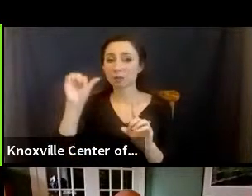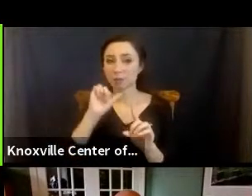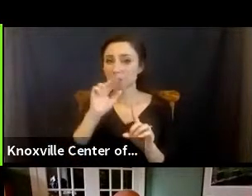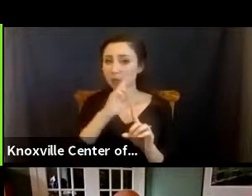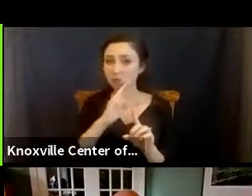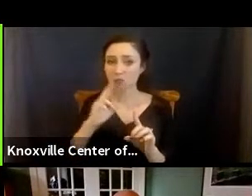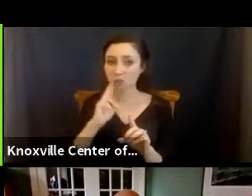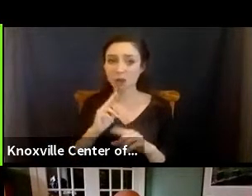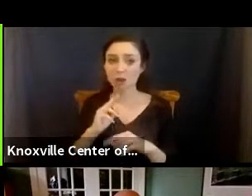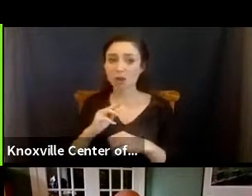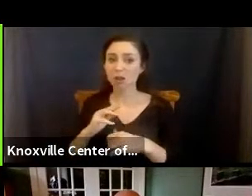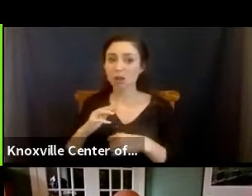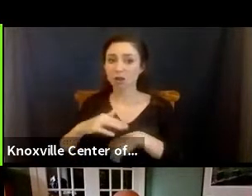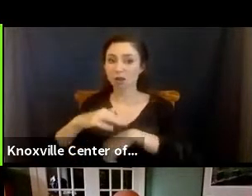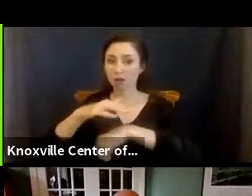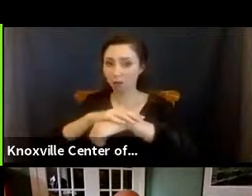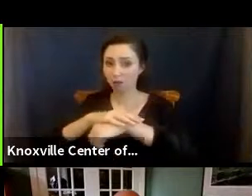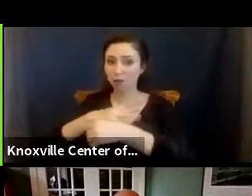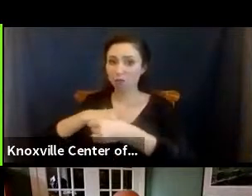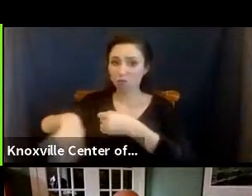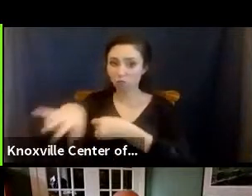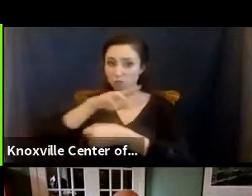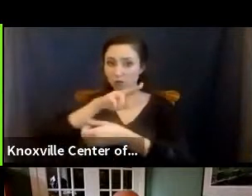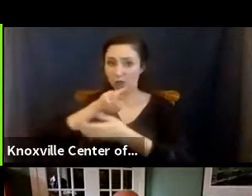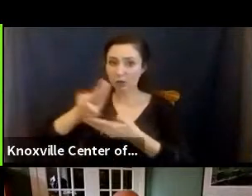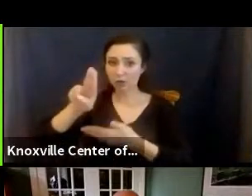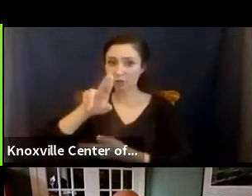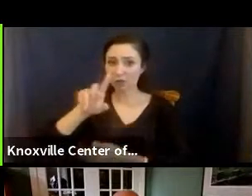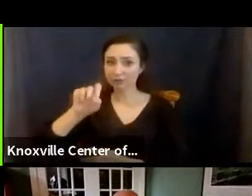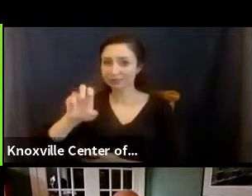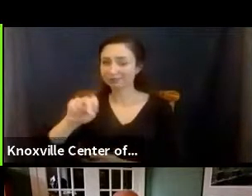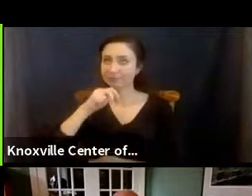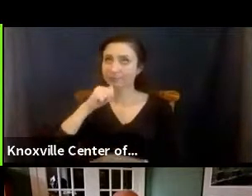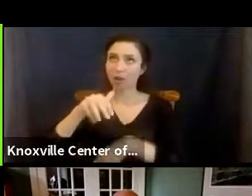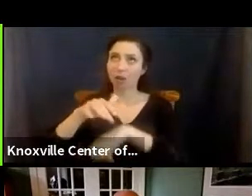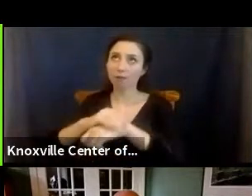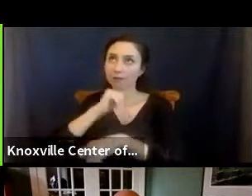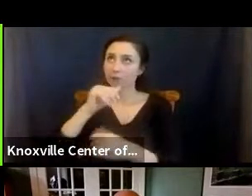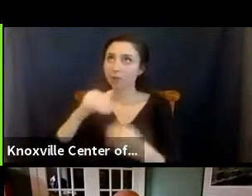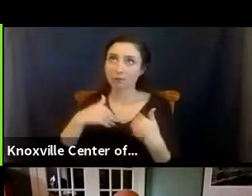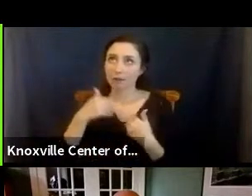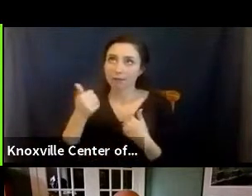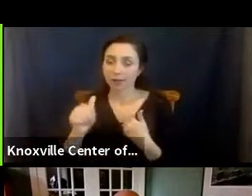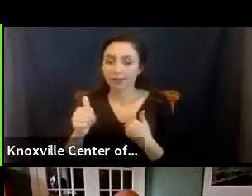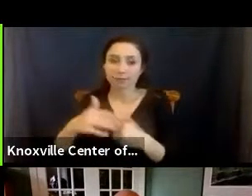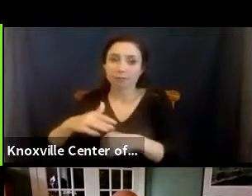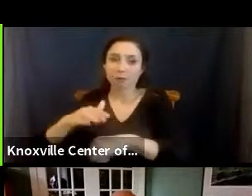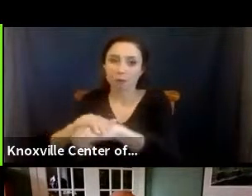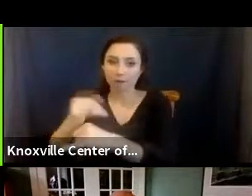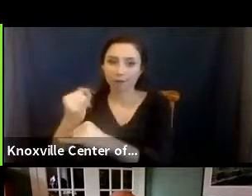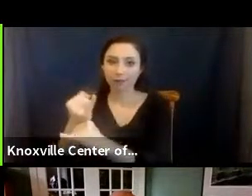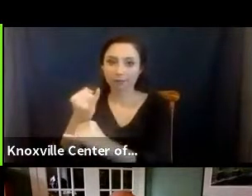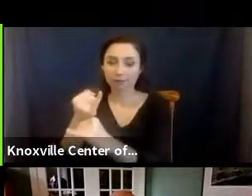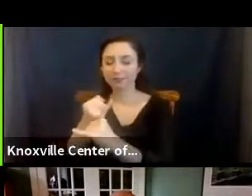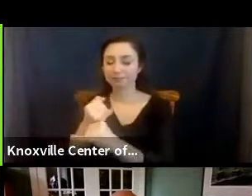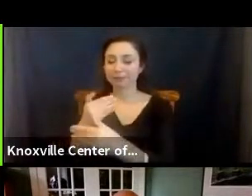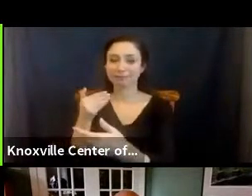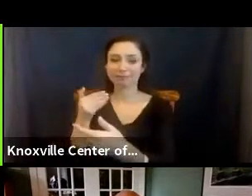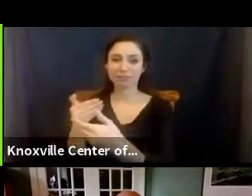on and around UT, well, not on UT campus because they don't have any, but near the